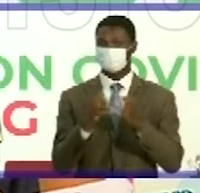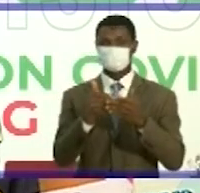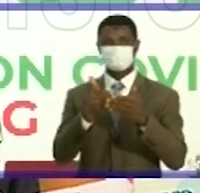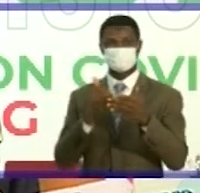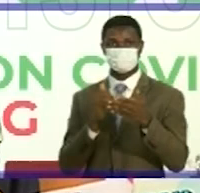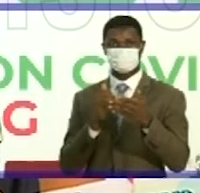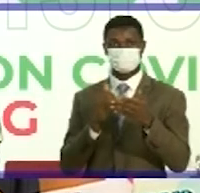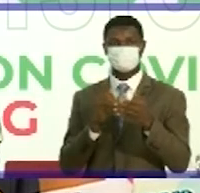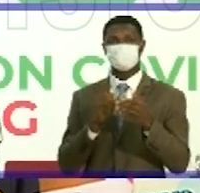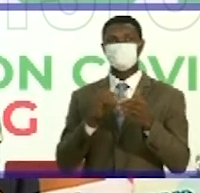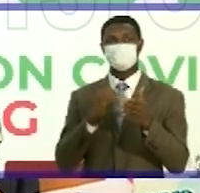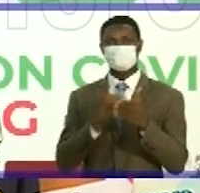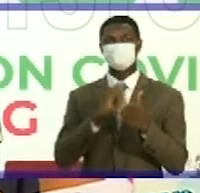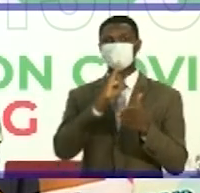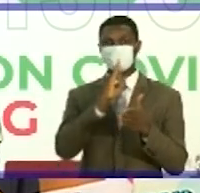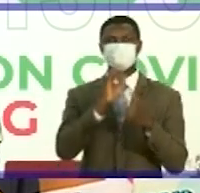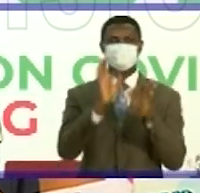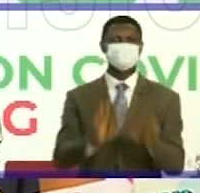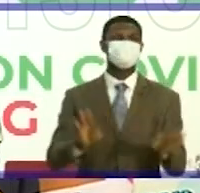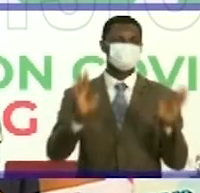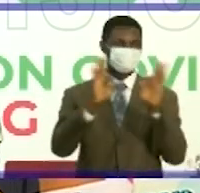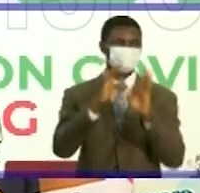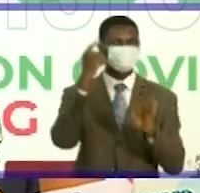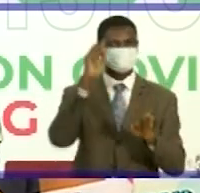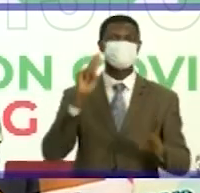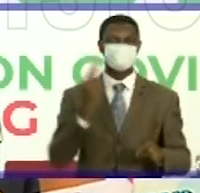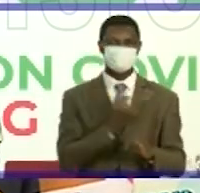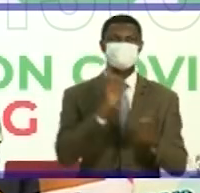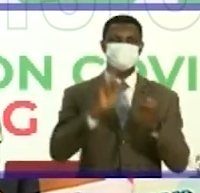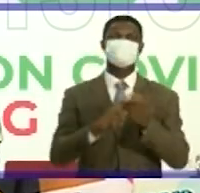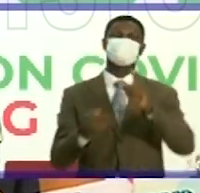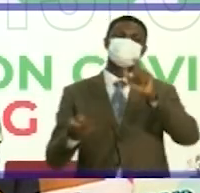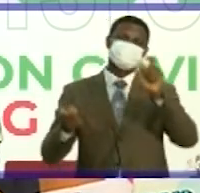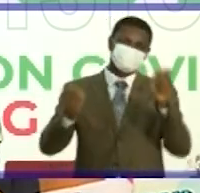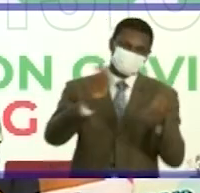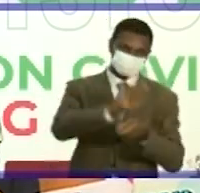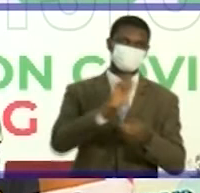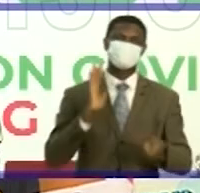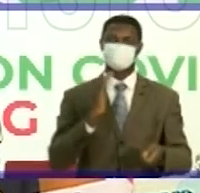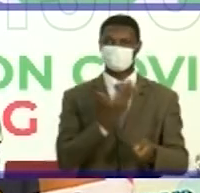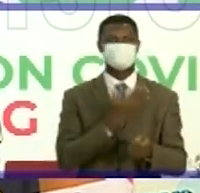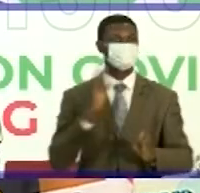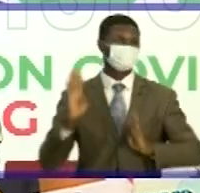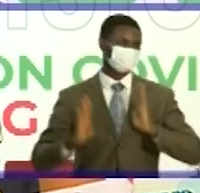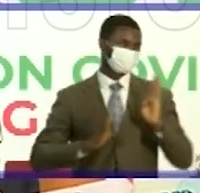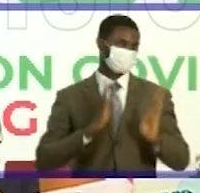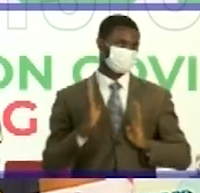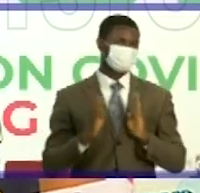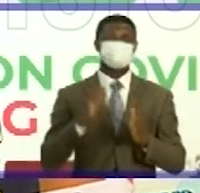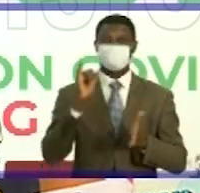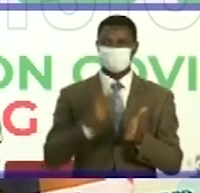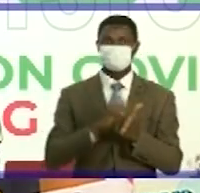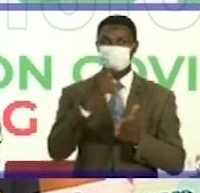calls for a paradigm shift, behavioral change, which we need in this country